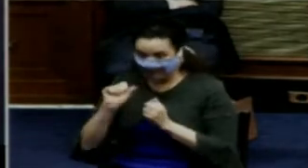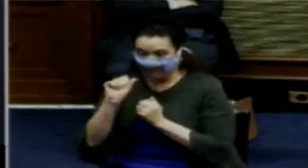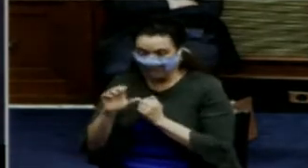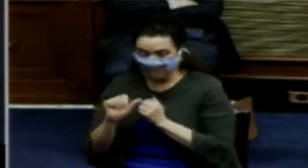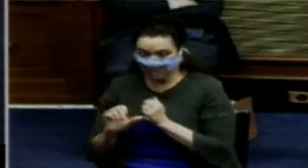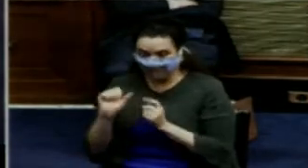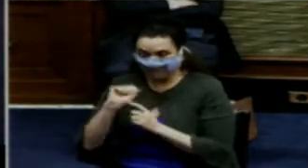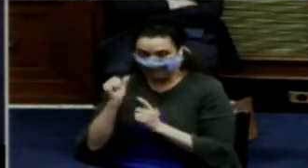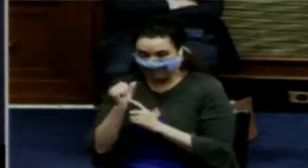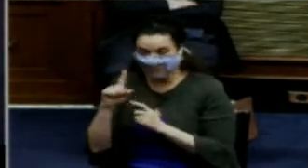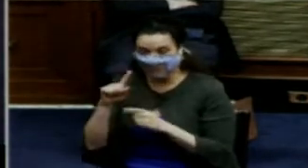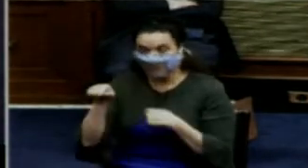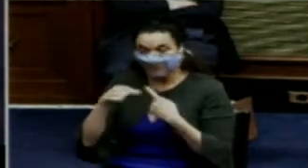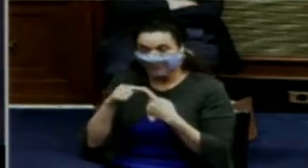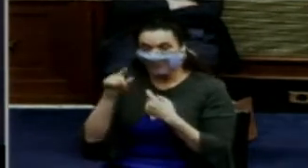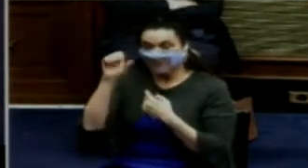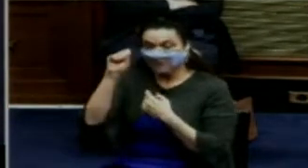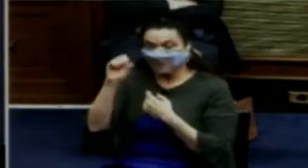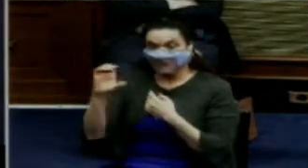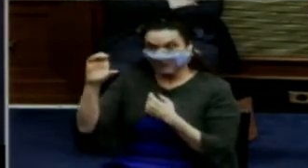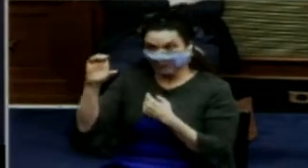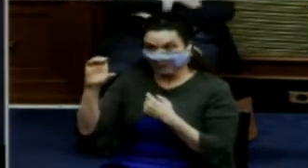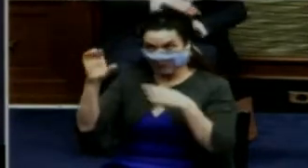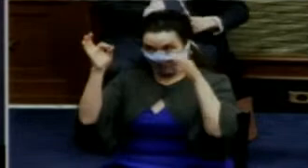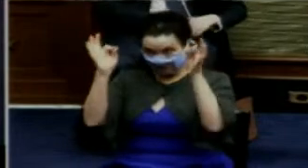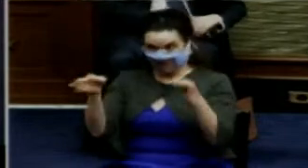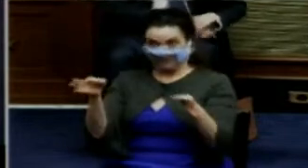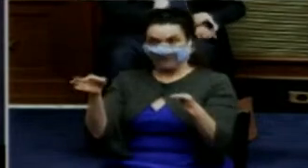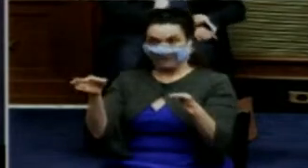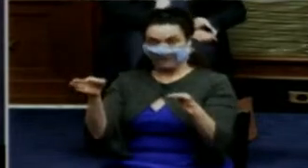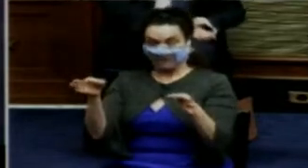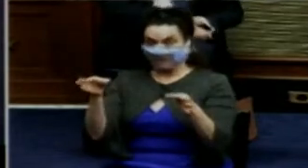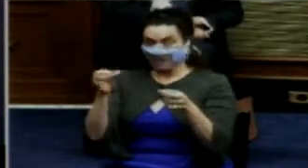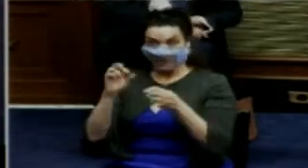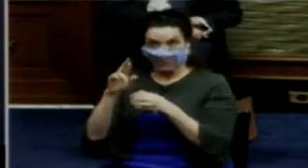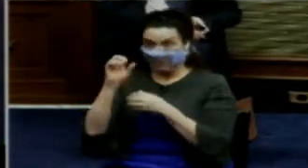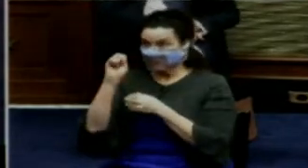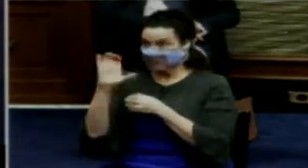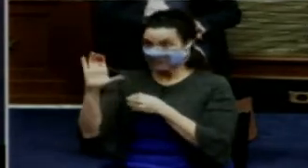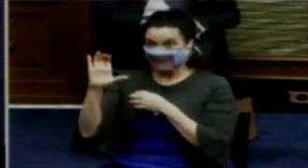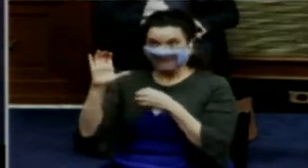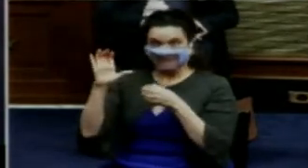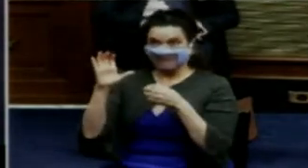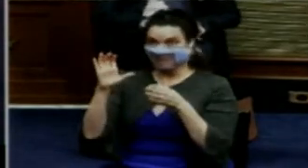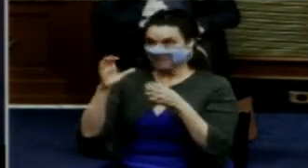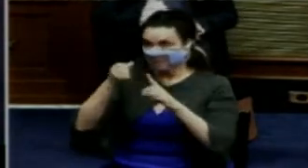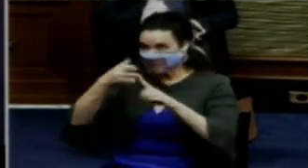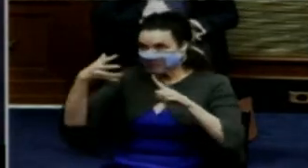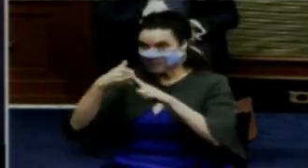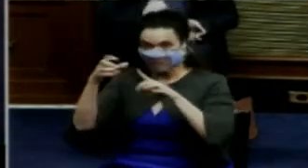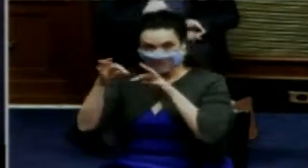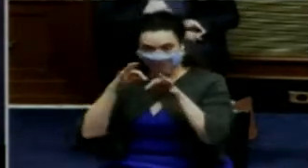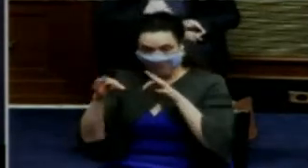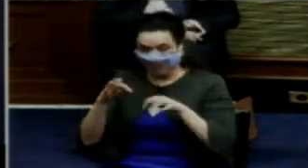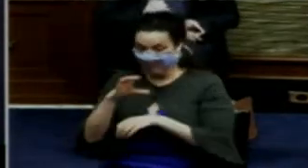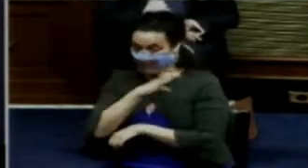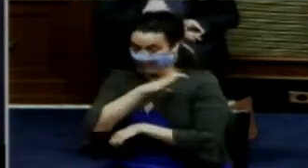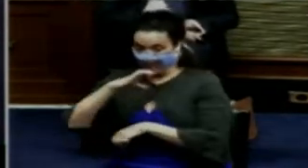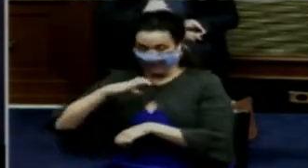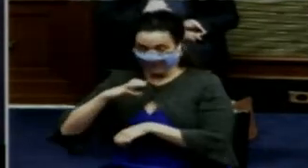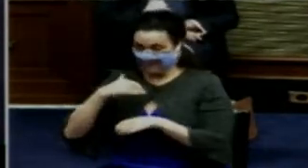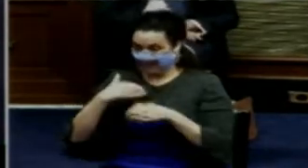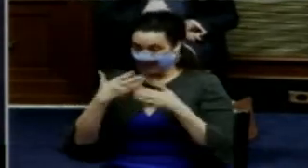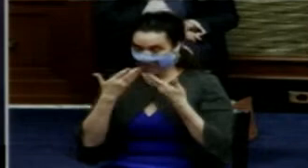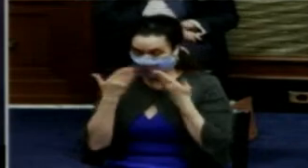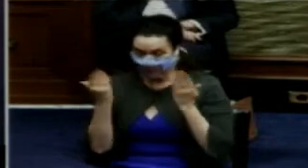Supreme Court has held or even suggested in dicta that Congress does not have the authority to admit new states by